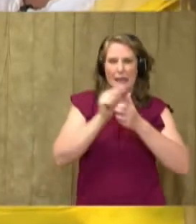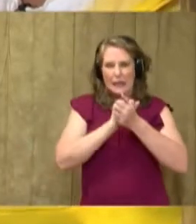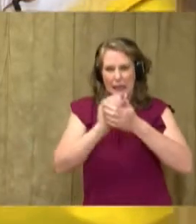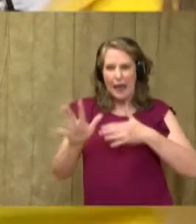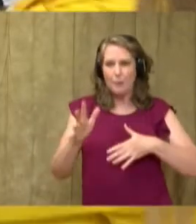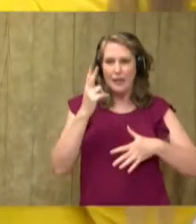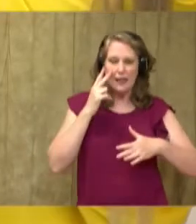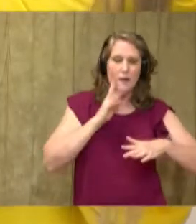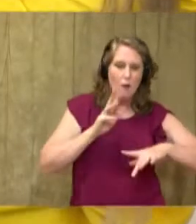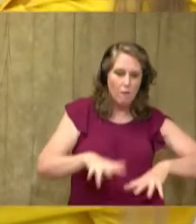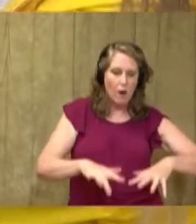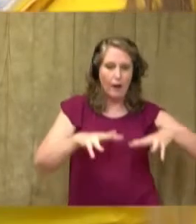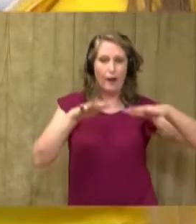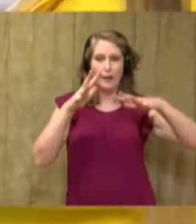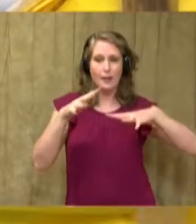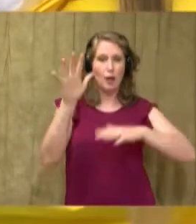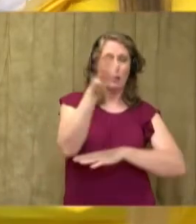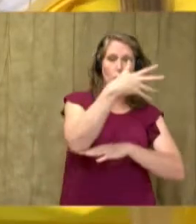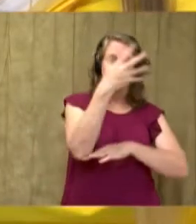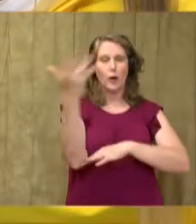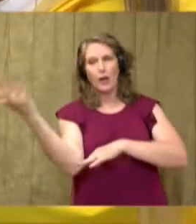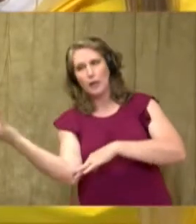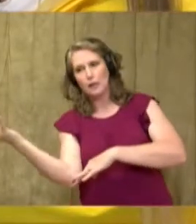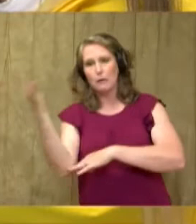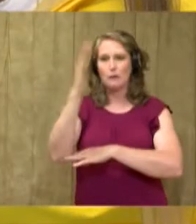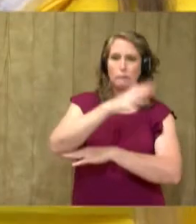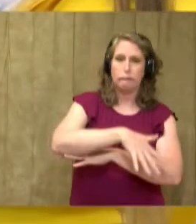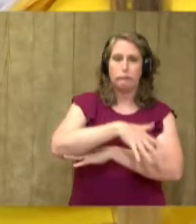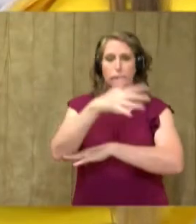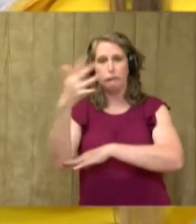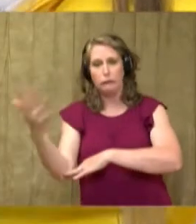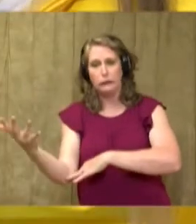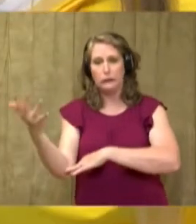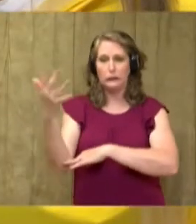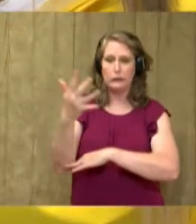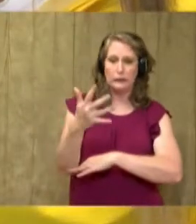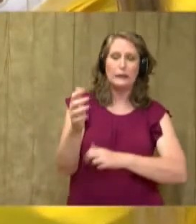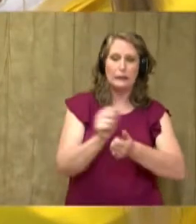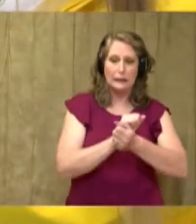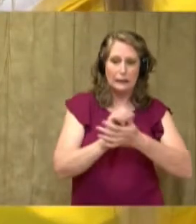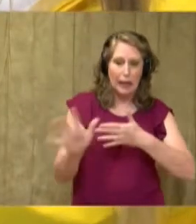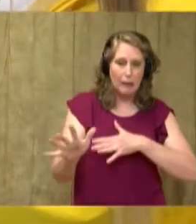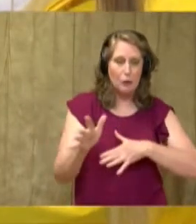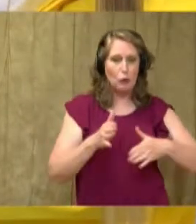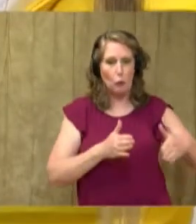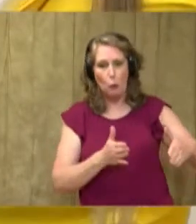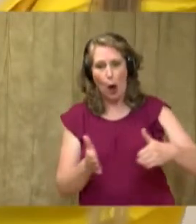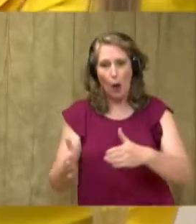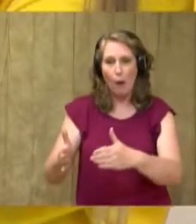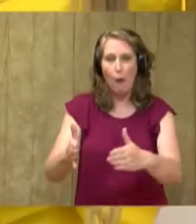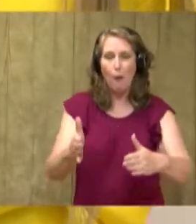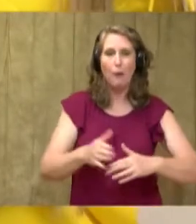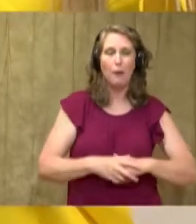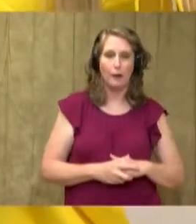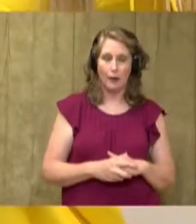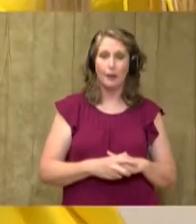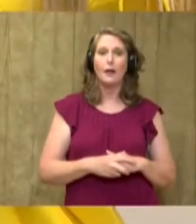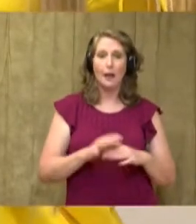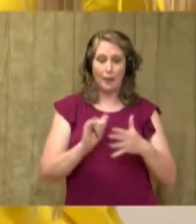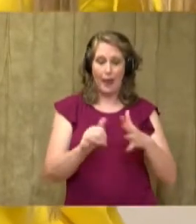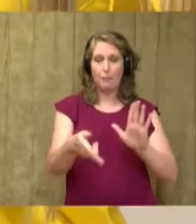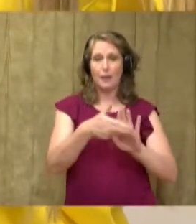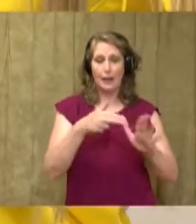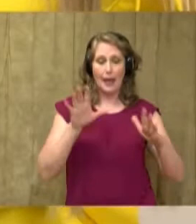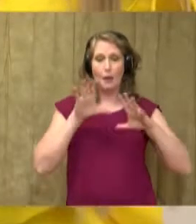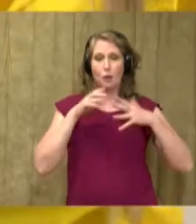goodness. Still these trees are leaning sideways. Kind of did some damage to the road. So that's a category